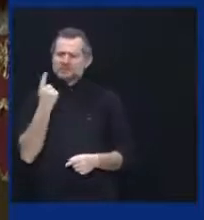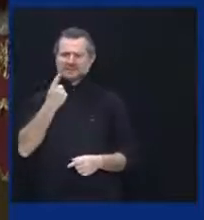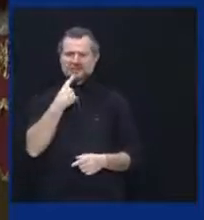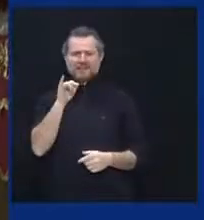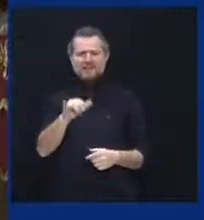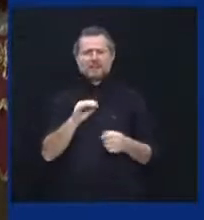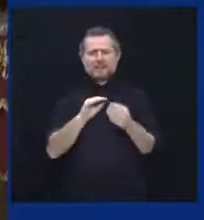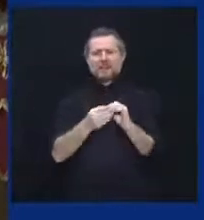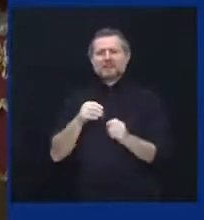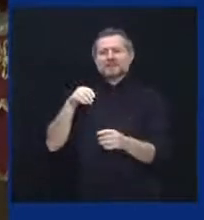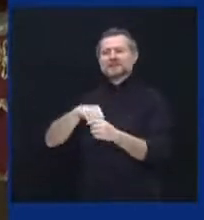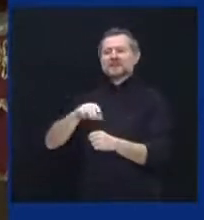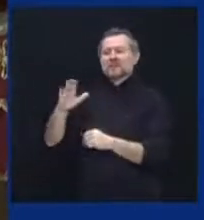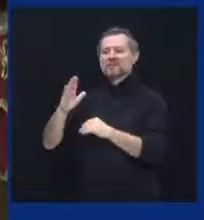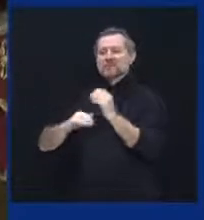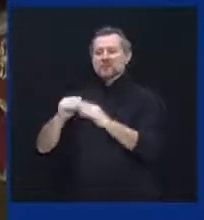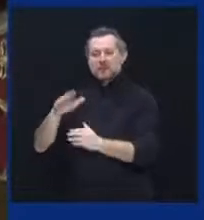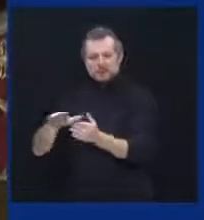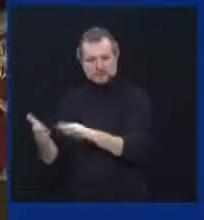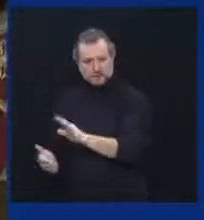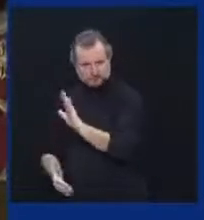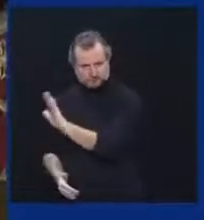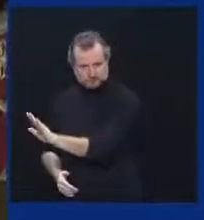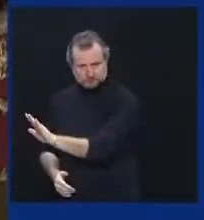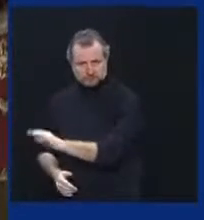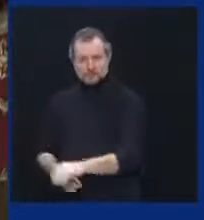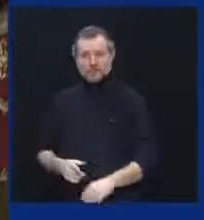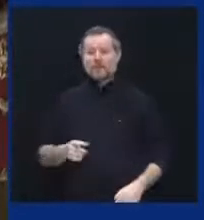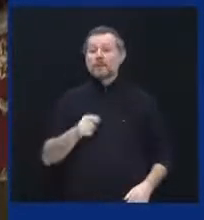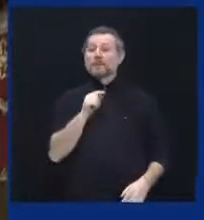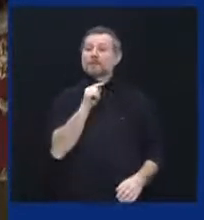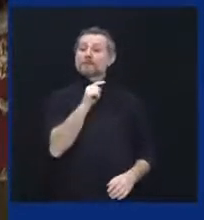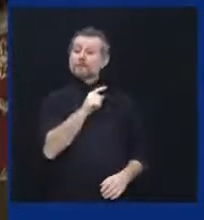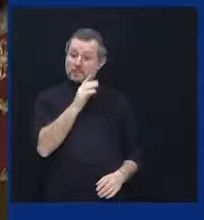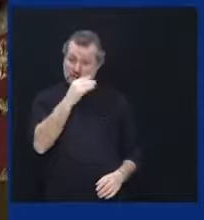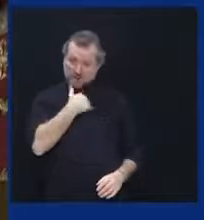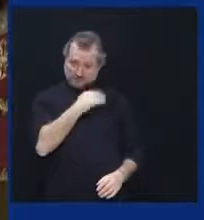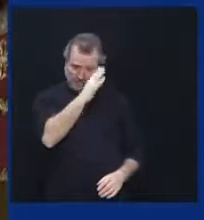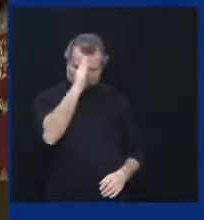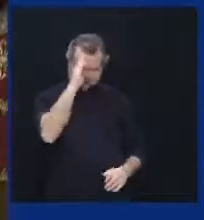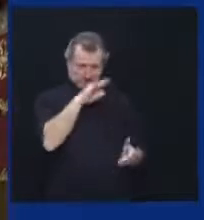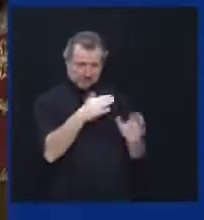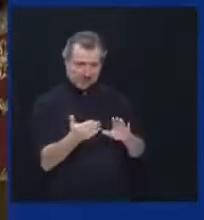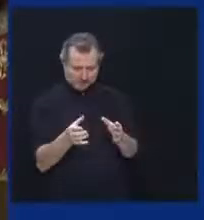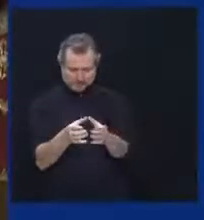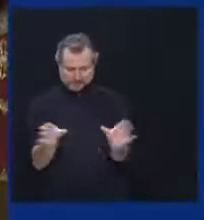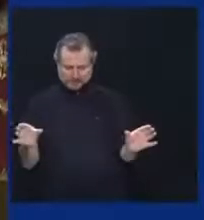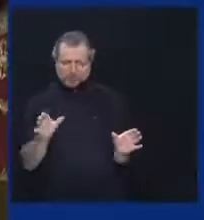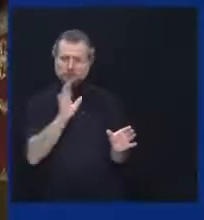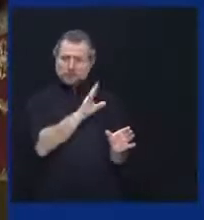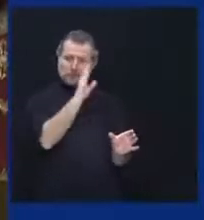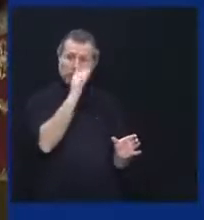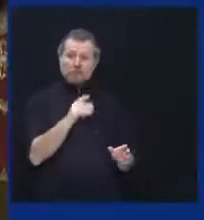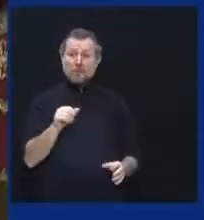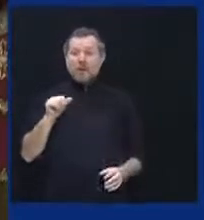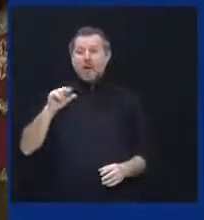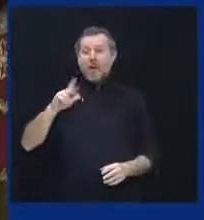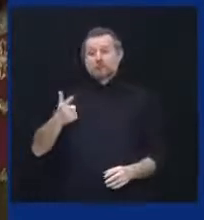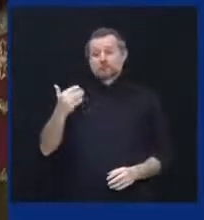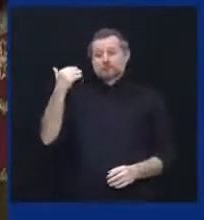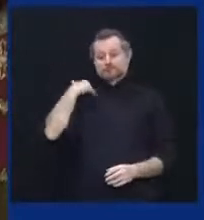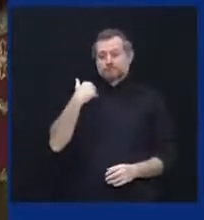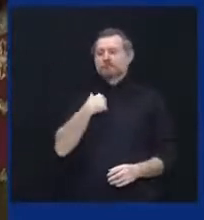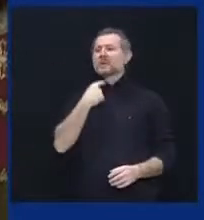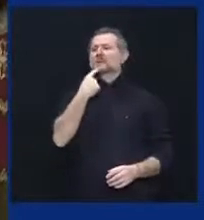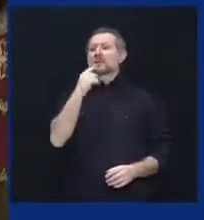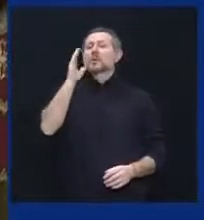in-facility deaths. And we've also said that there have been hospital deaths. Back in August, we said that we would get